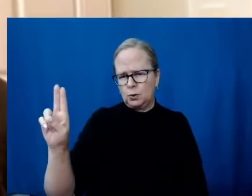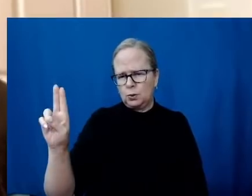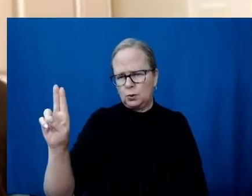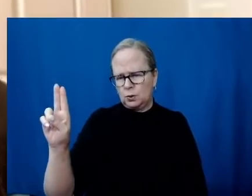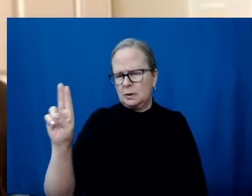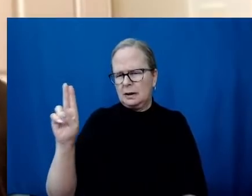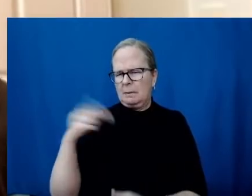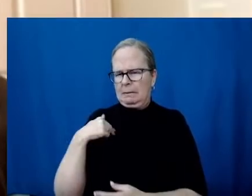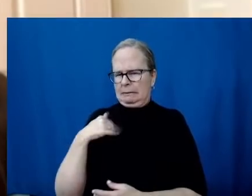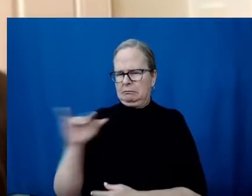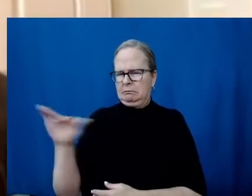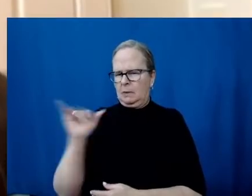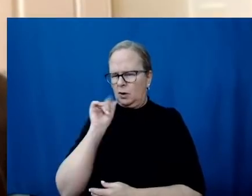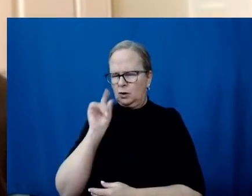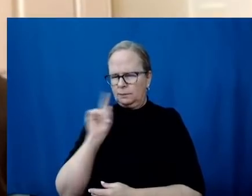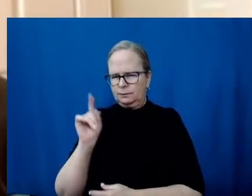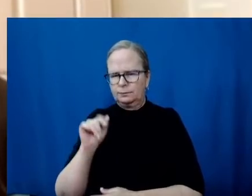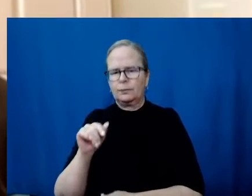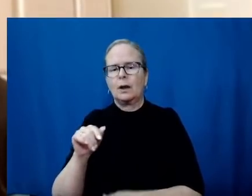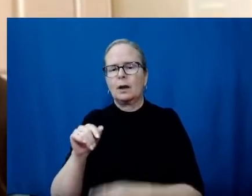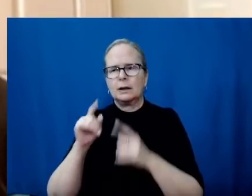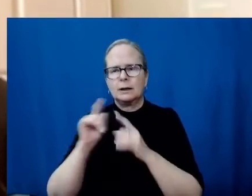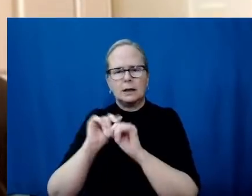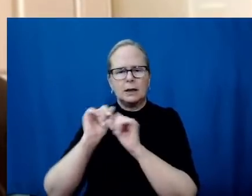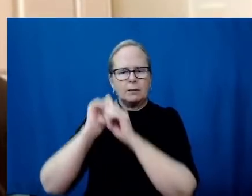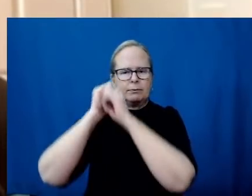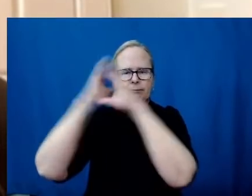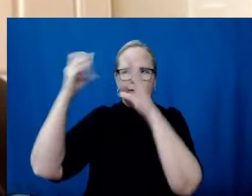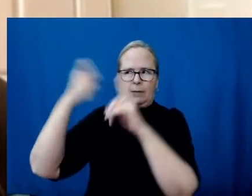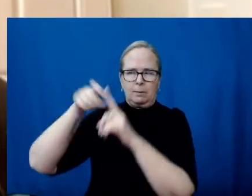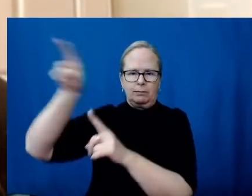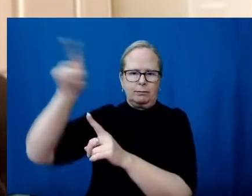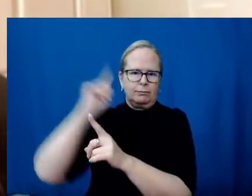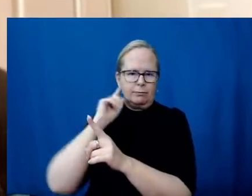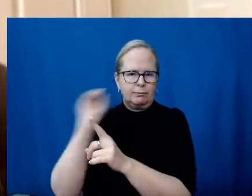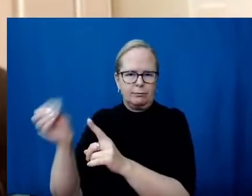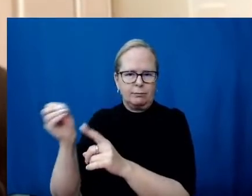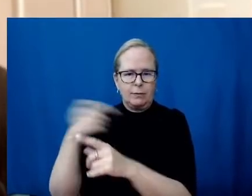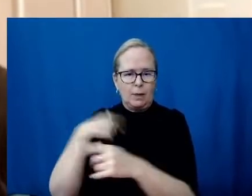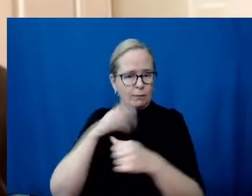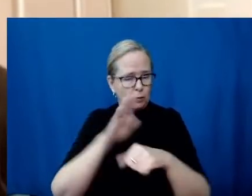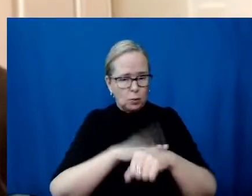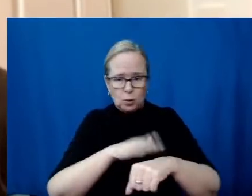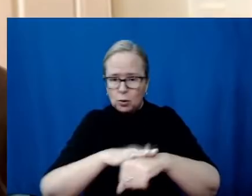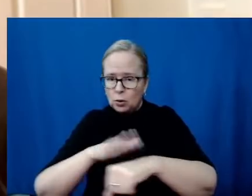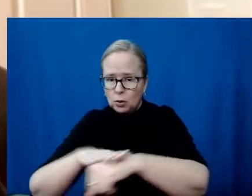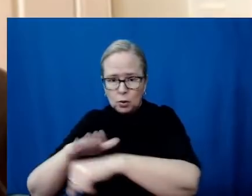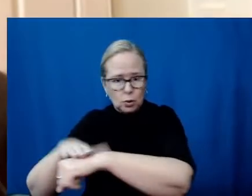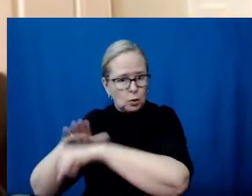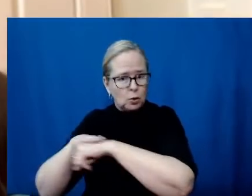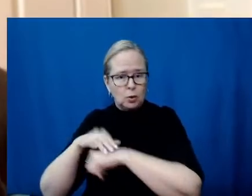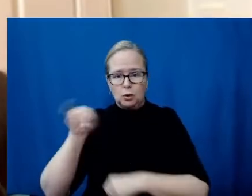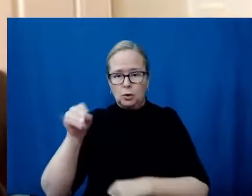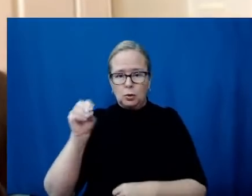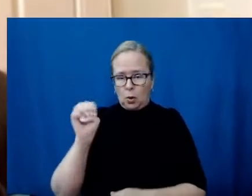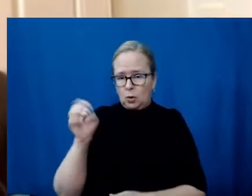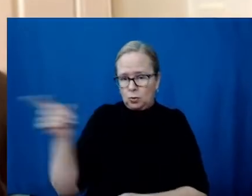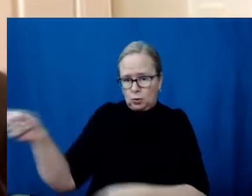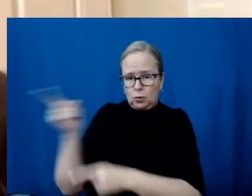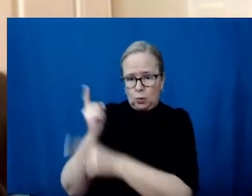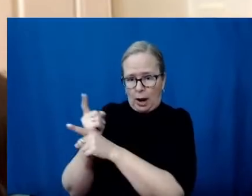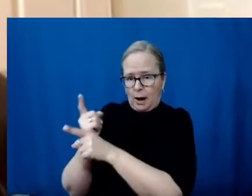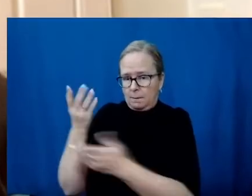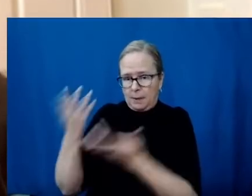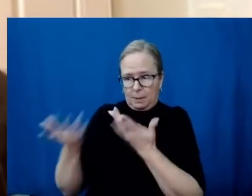picture of what's going on. So, I just give the warning that, and as Joe just mentioned, maybe we're plateauing. That's